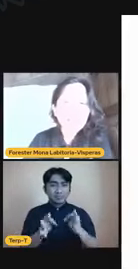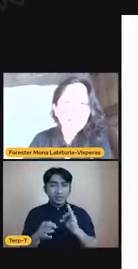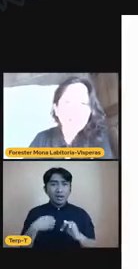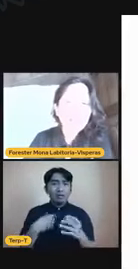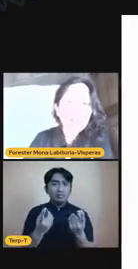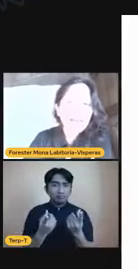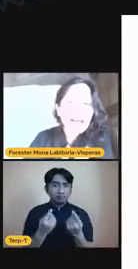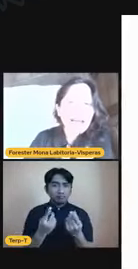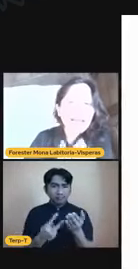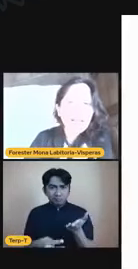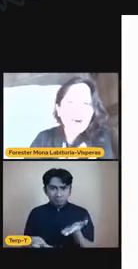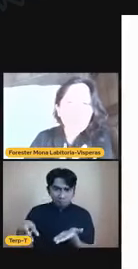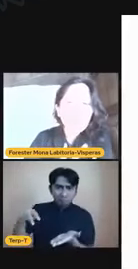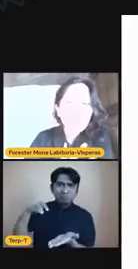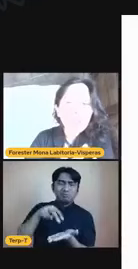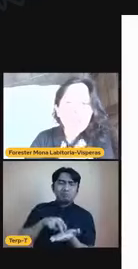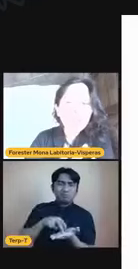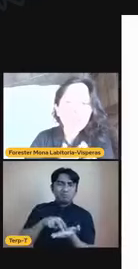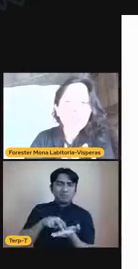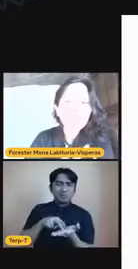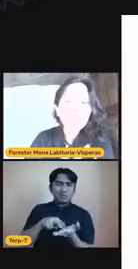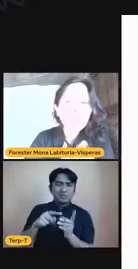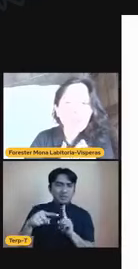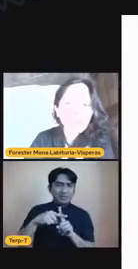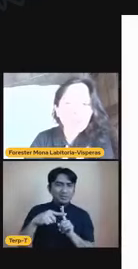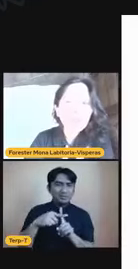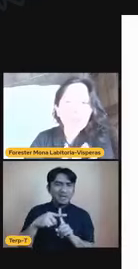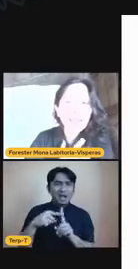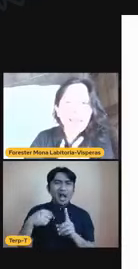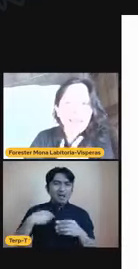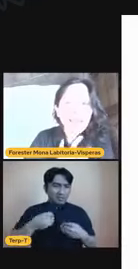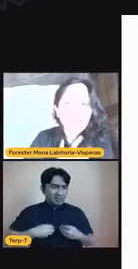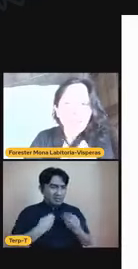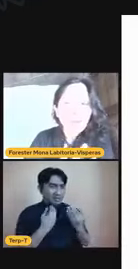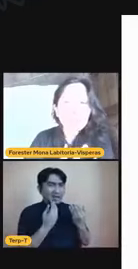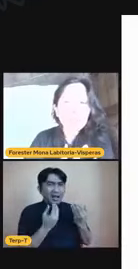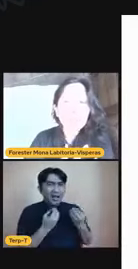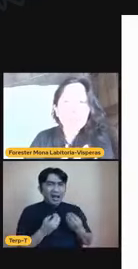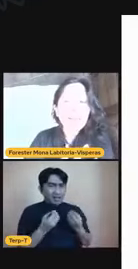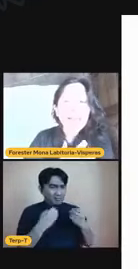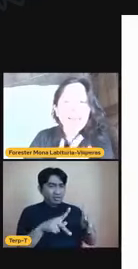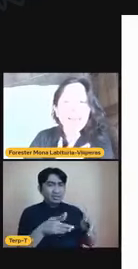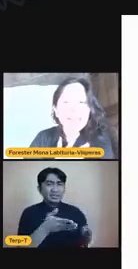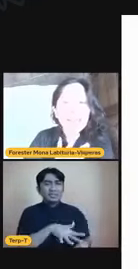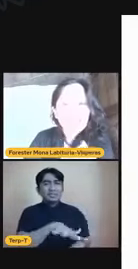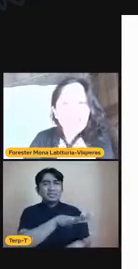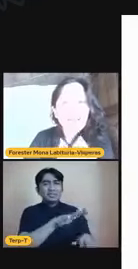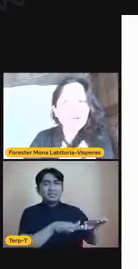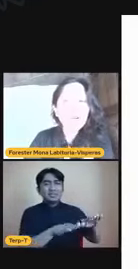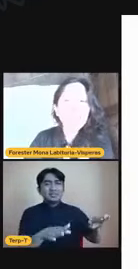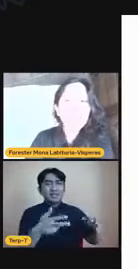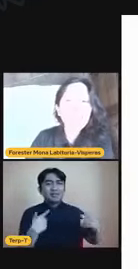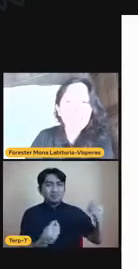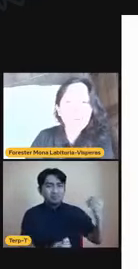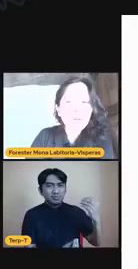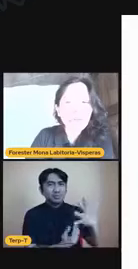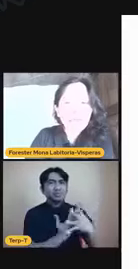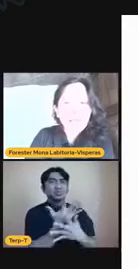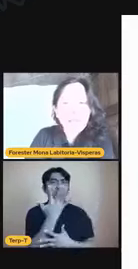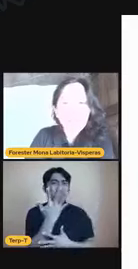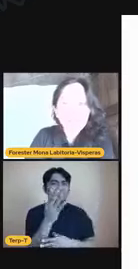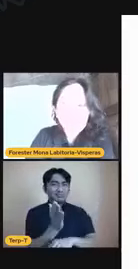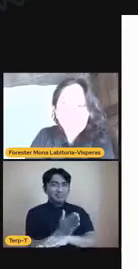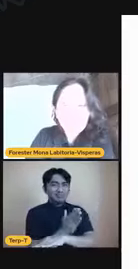that, I allow my children to bloom and blossom and inspire other